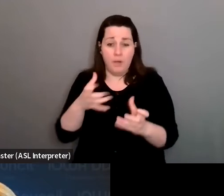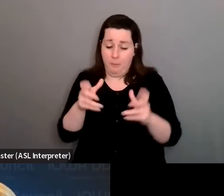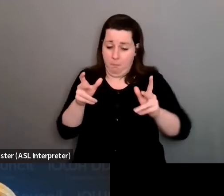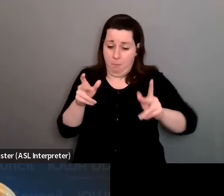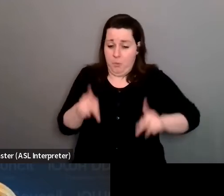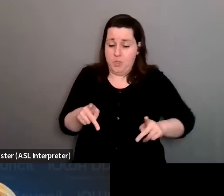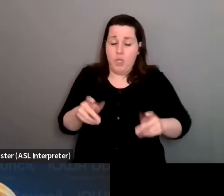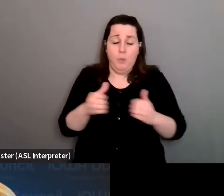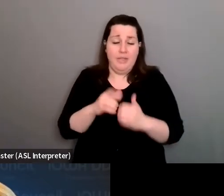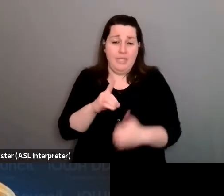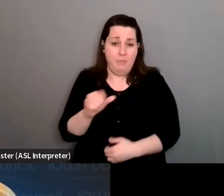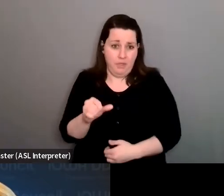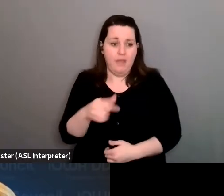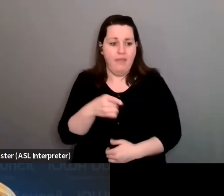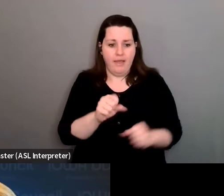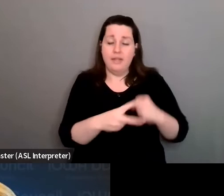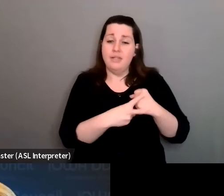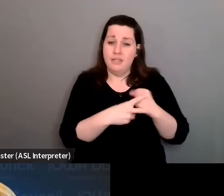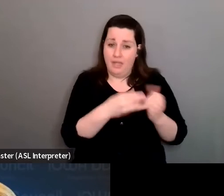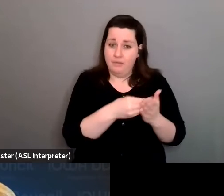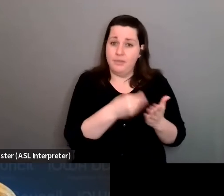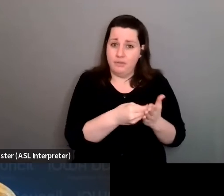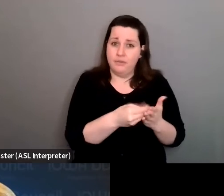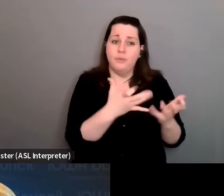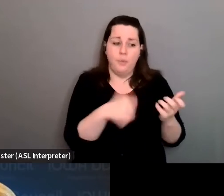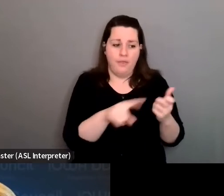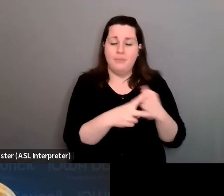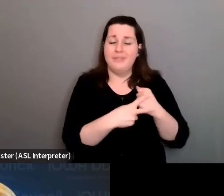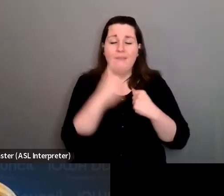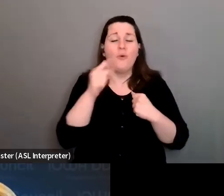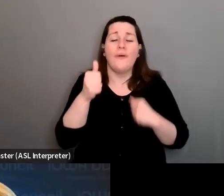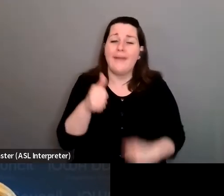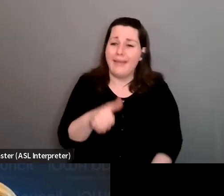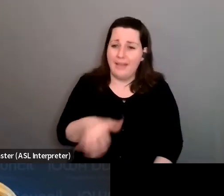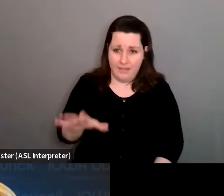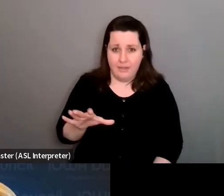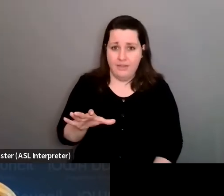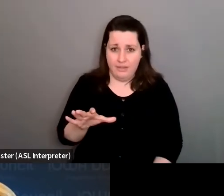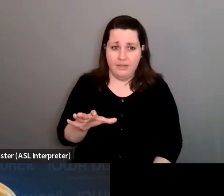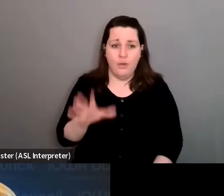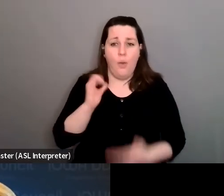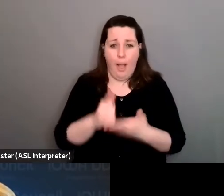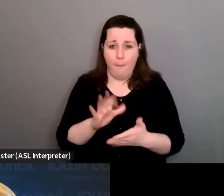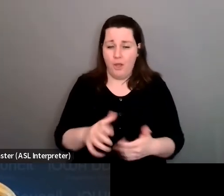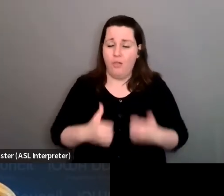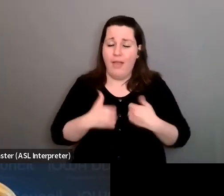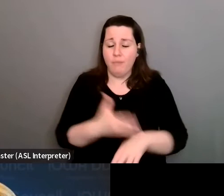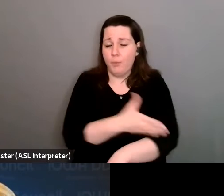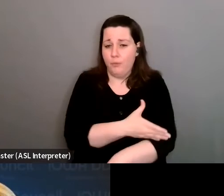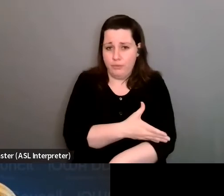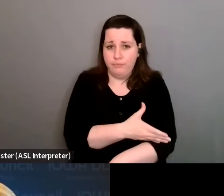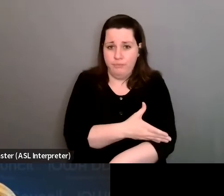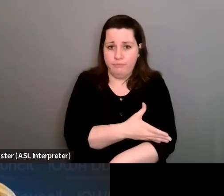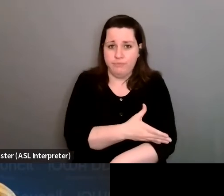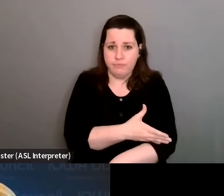is allowed to save, we want them to be able to save for anything that is going to make their life better, that is going to improve their